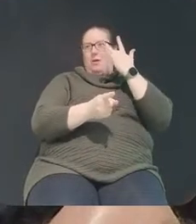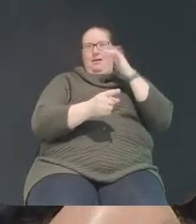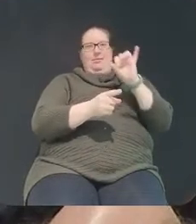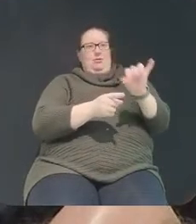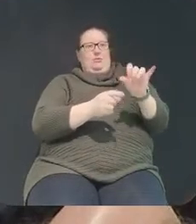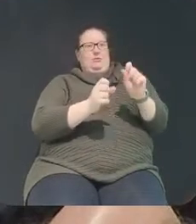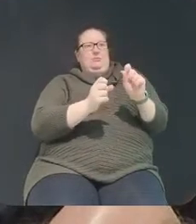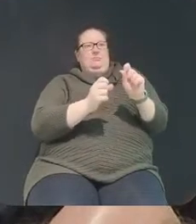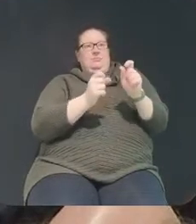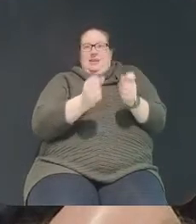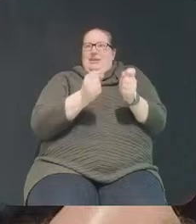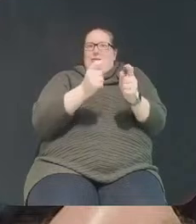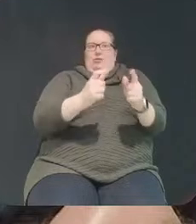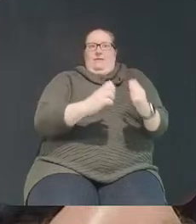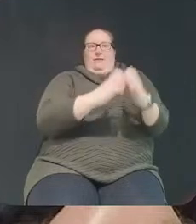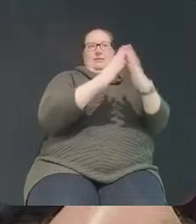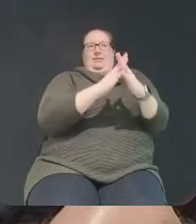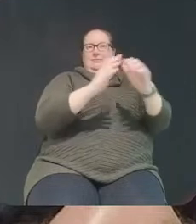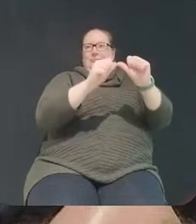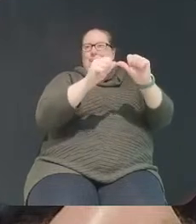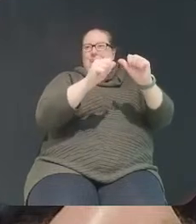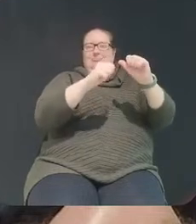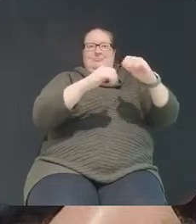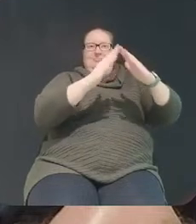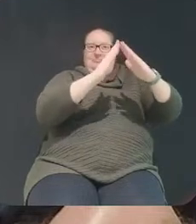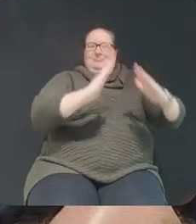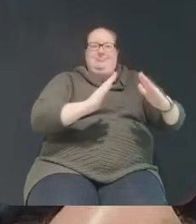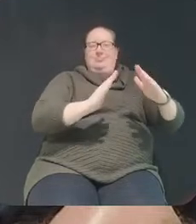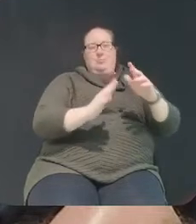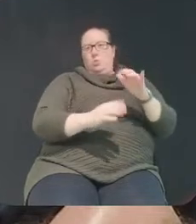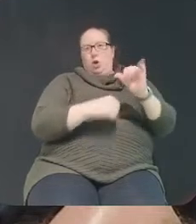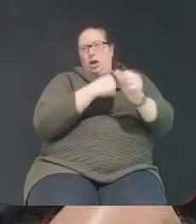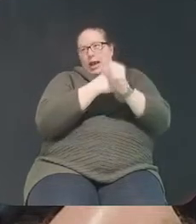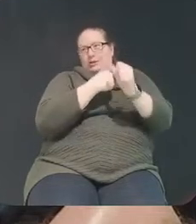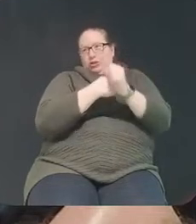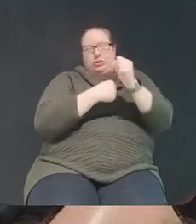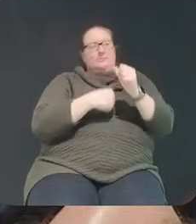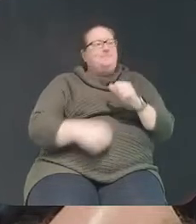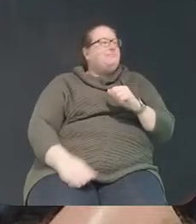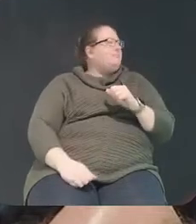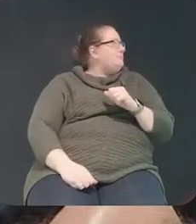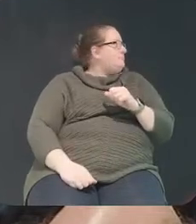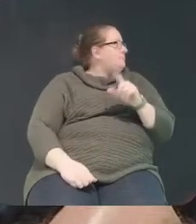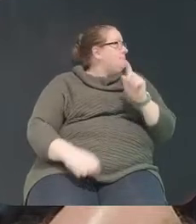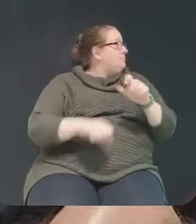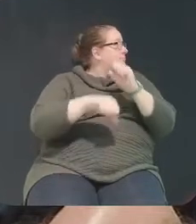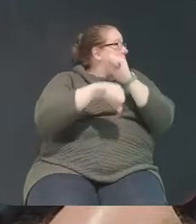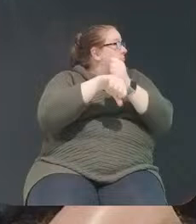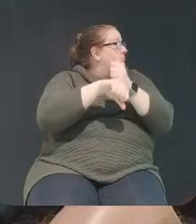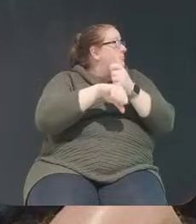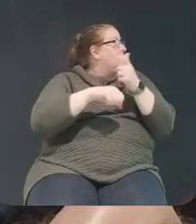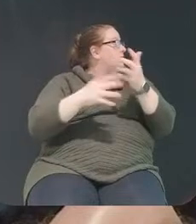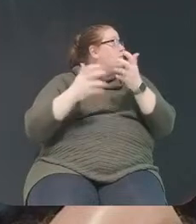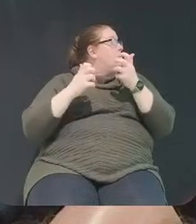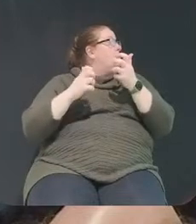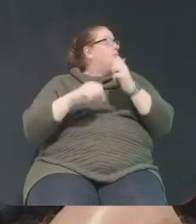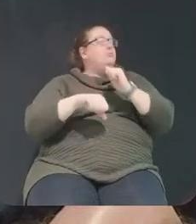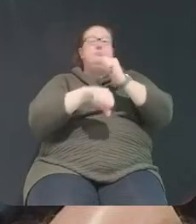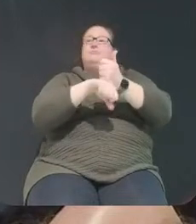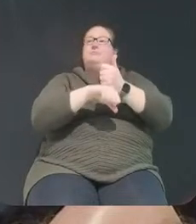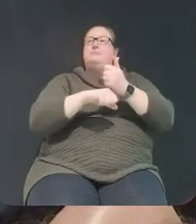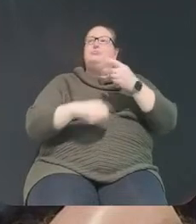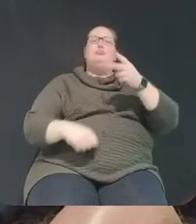deemed a health hazard. And the report describes plans to install privies throughout the district to prevent the spread of